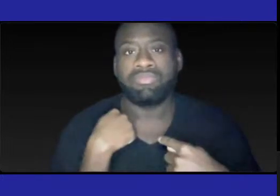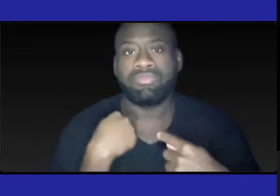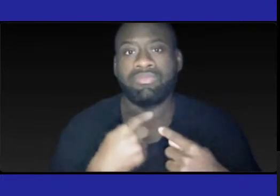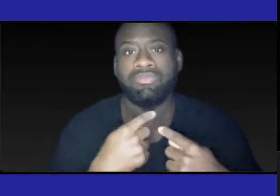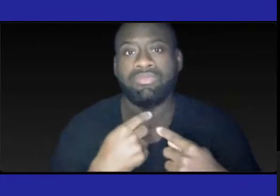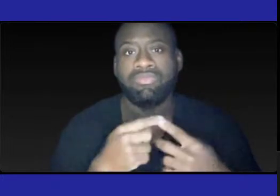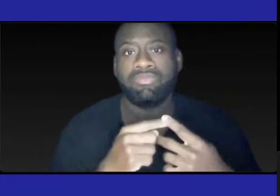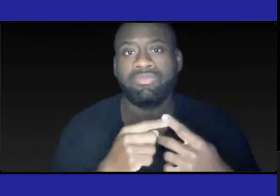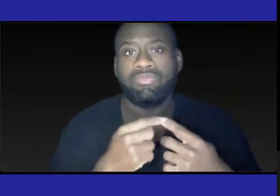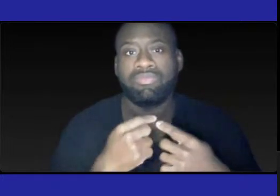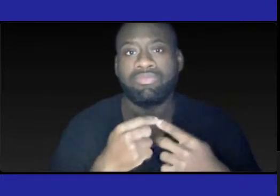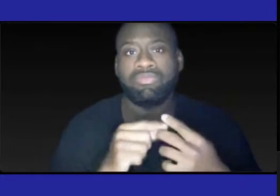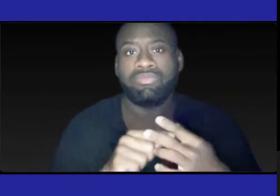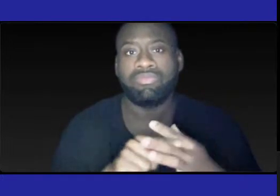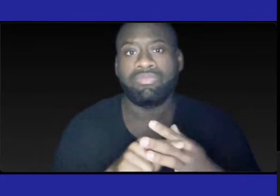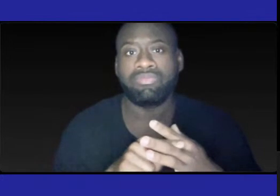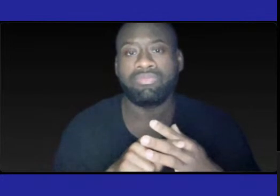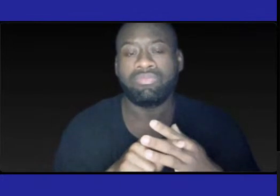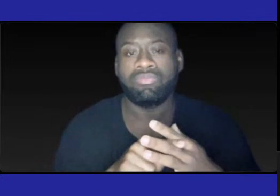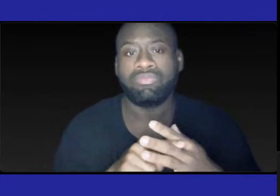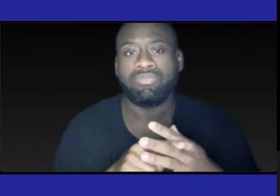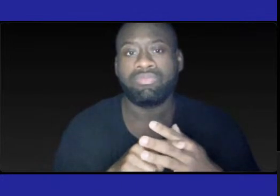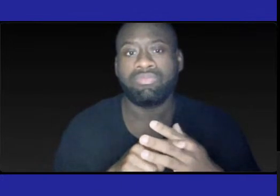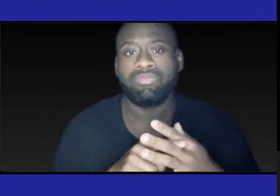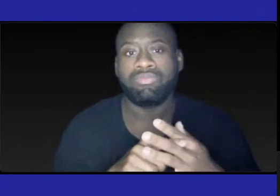beyond. Next slide, please.